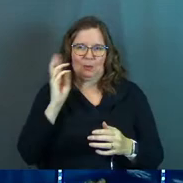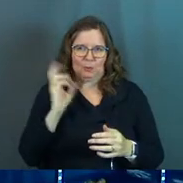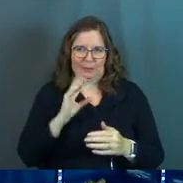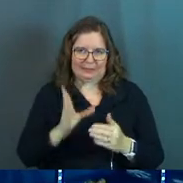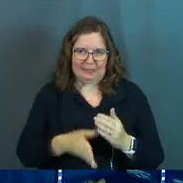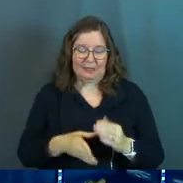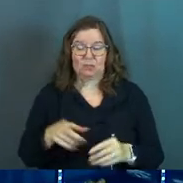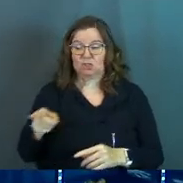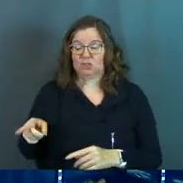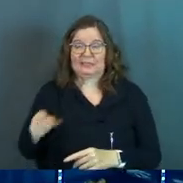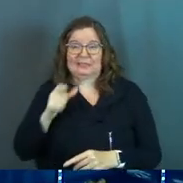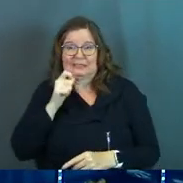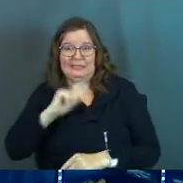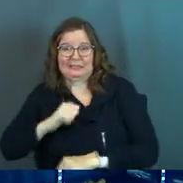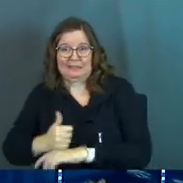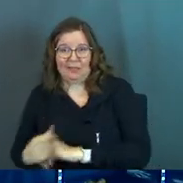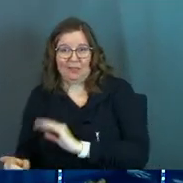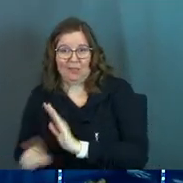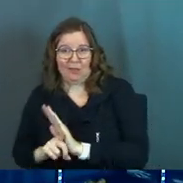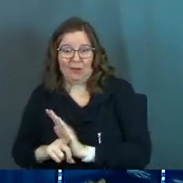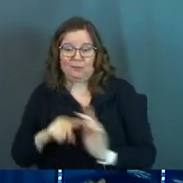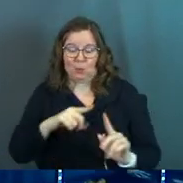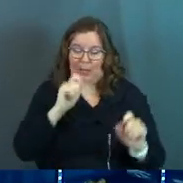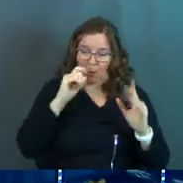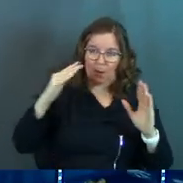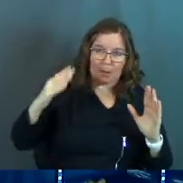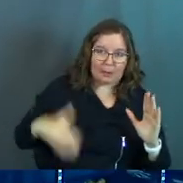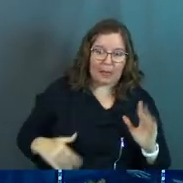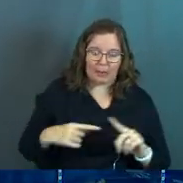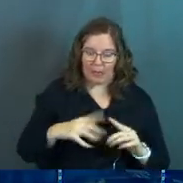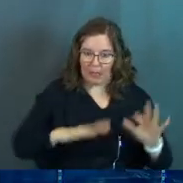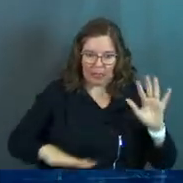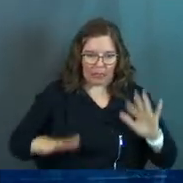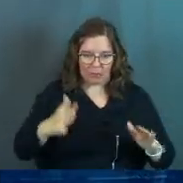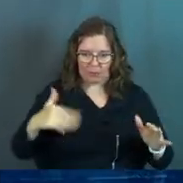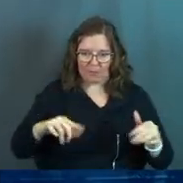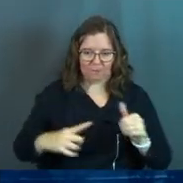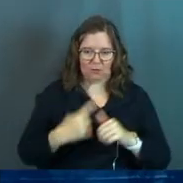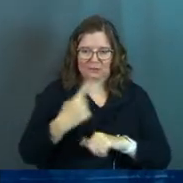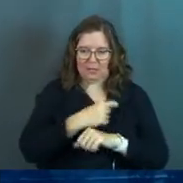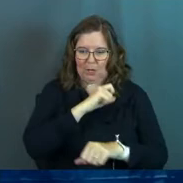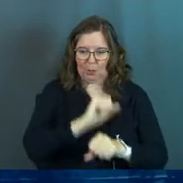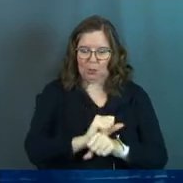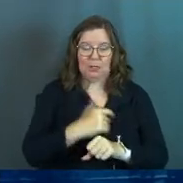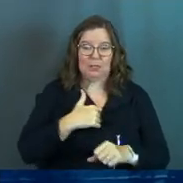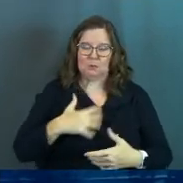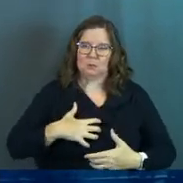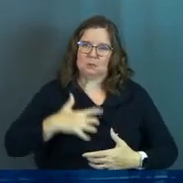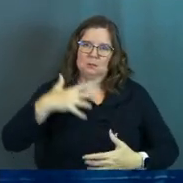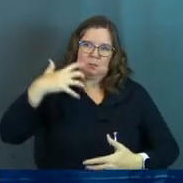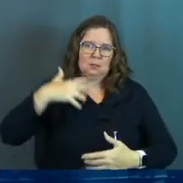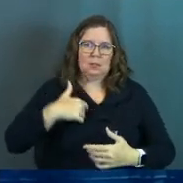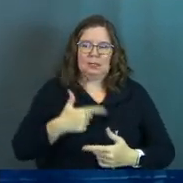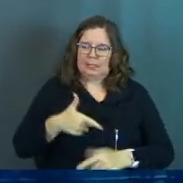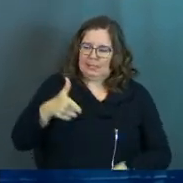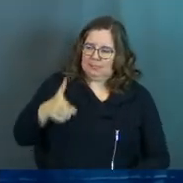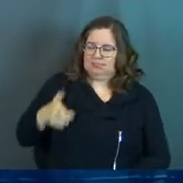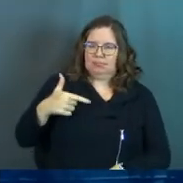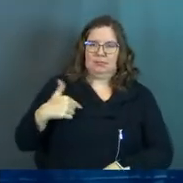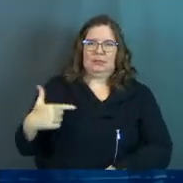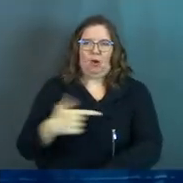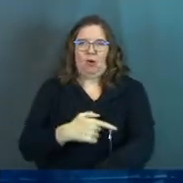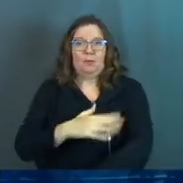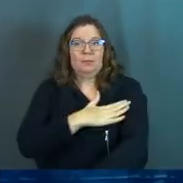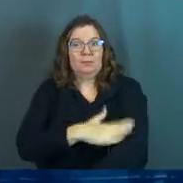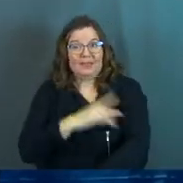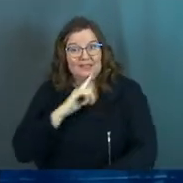weirdness ends. She did not set the alarm, so he woke up late. He was late to his first day at work. He was so angry, he shot her in the arm.